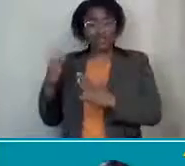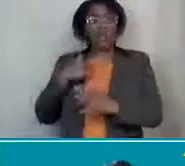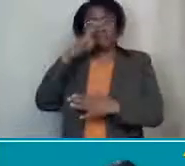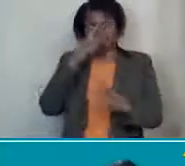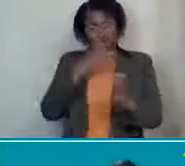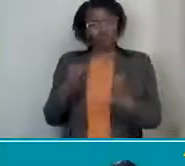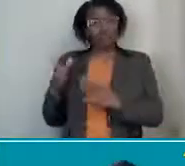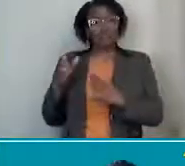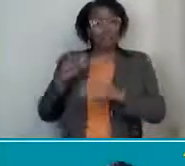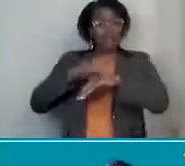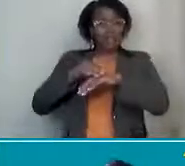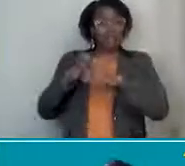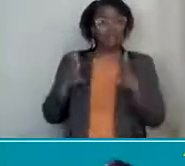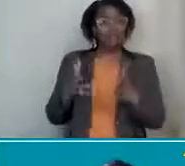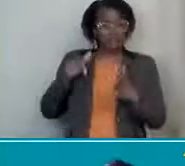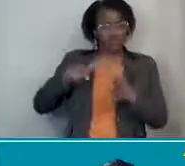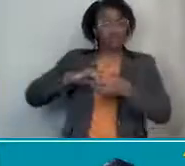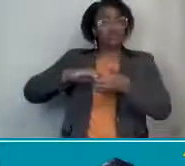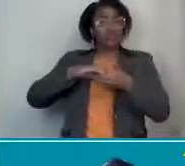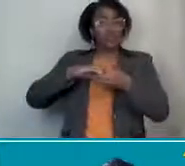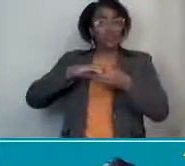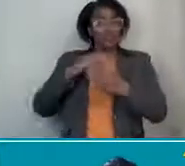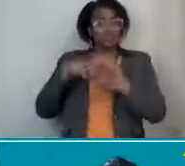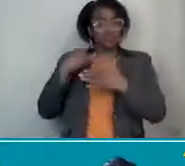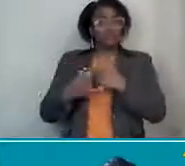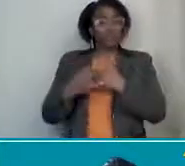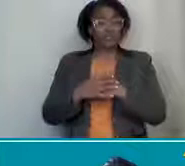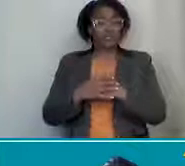is a joint project, just a second.